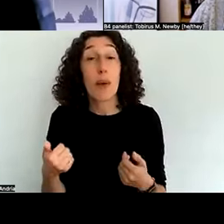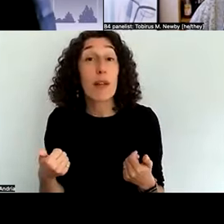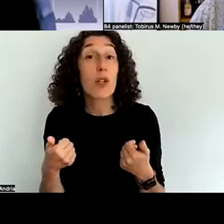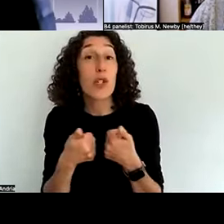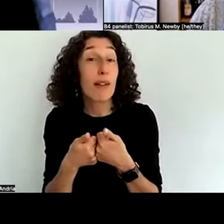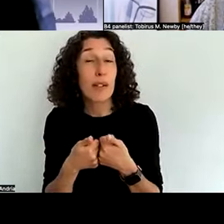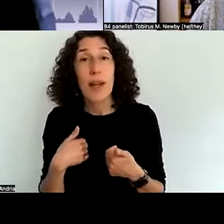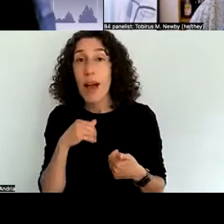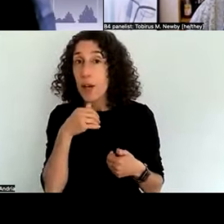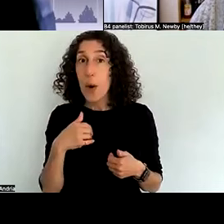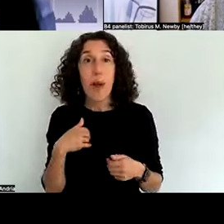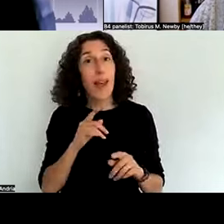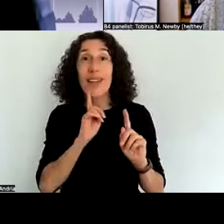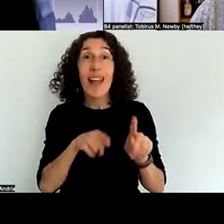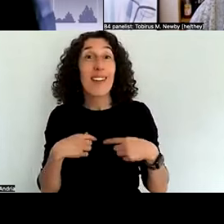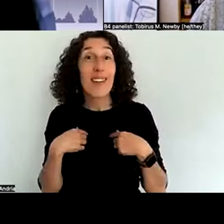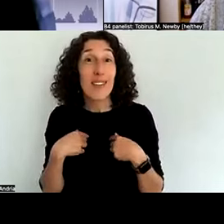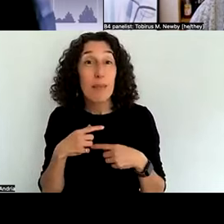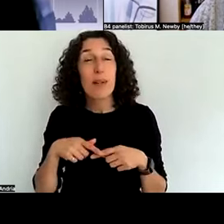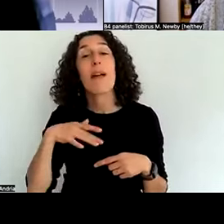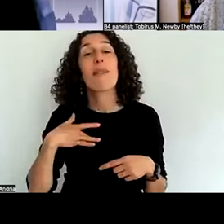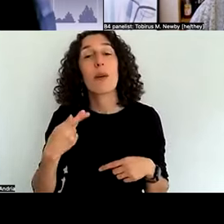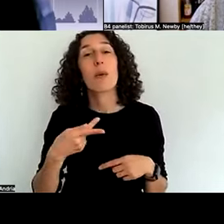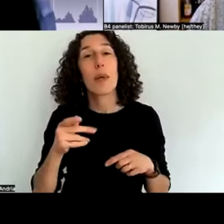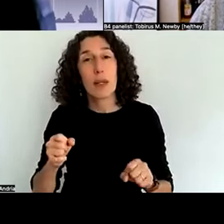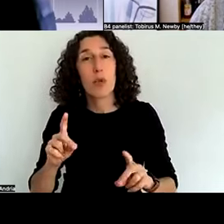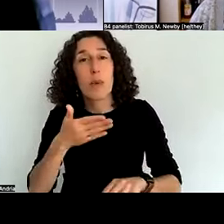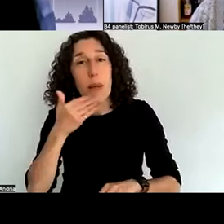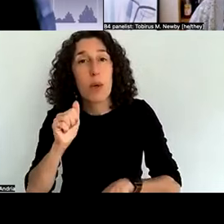but think that together we can probably engage.